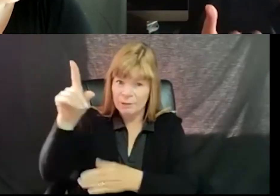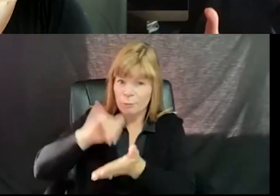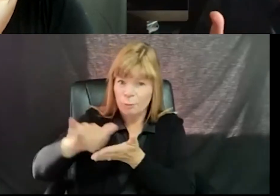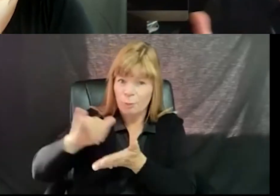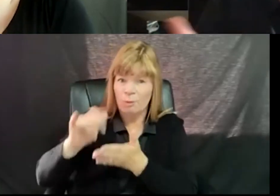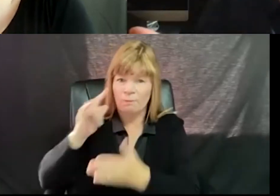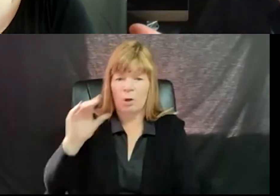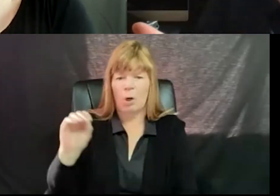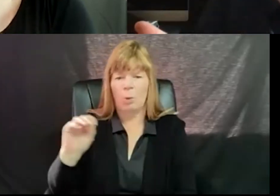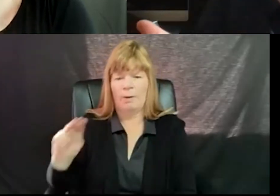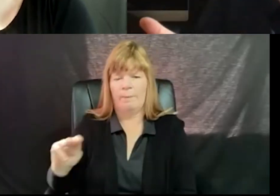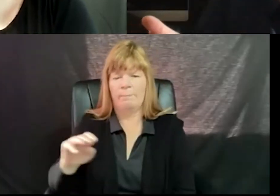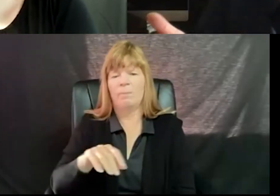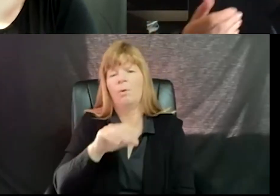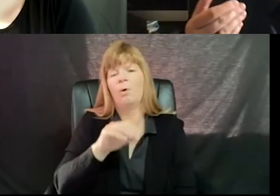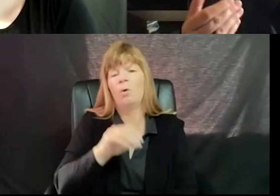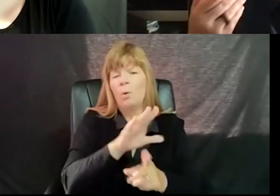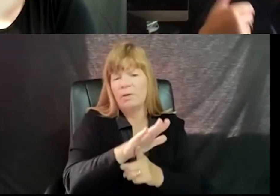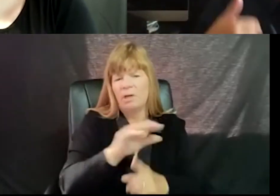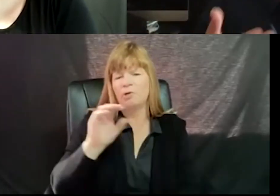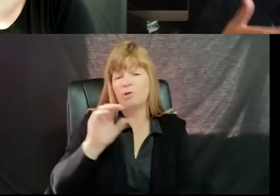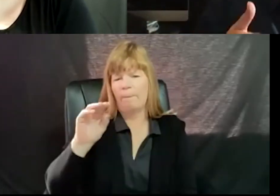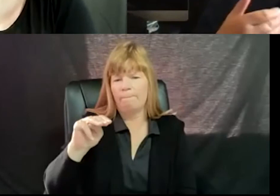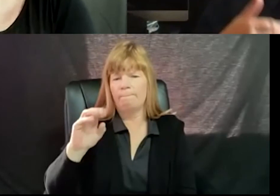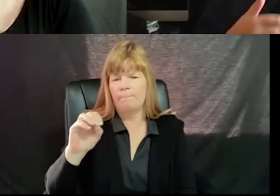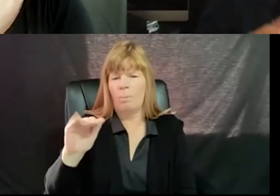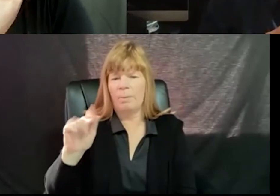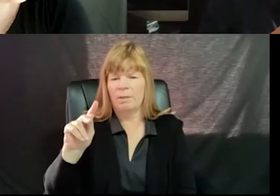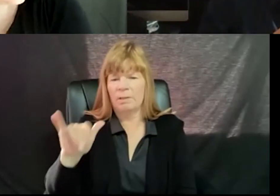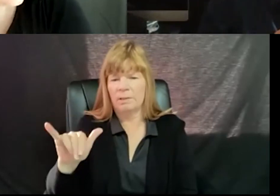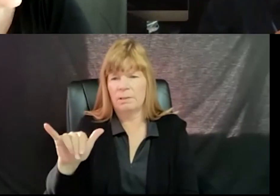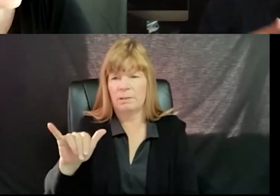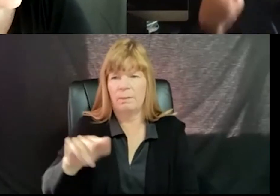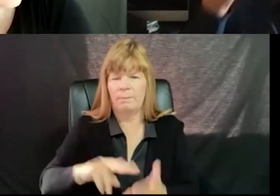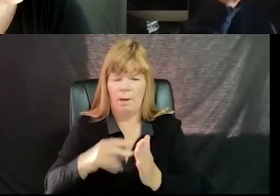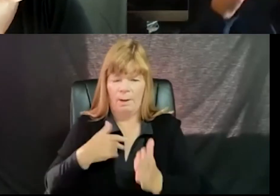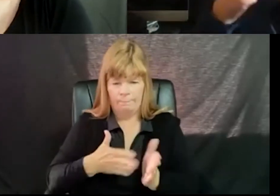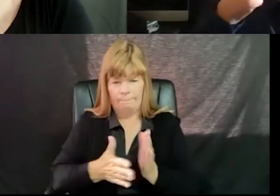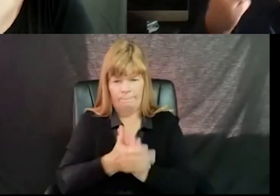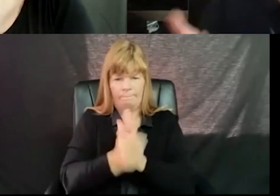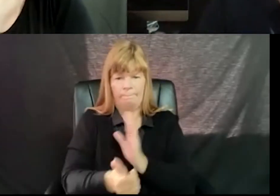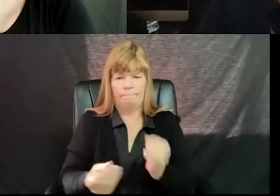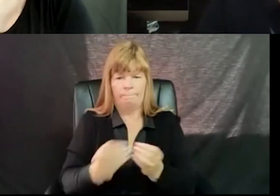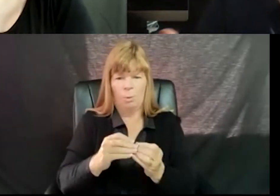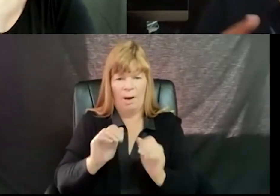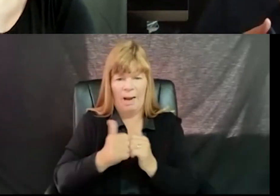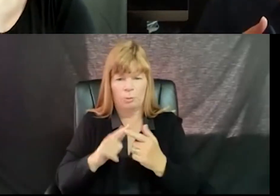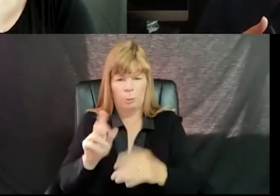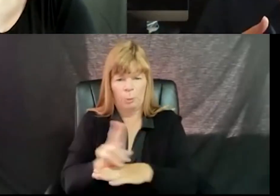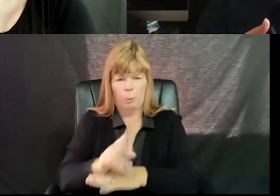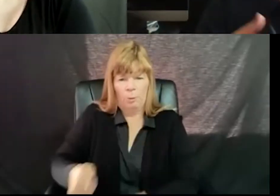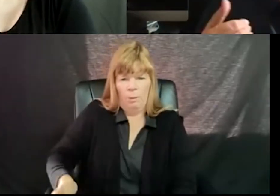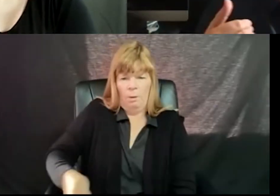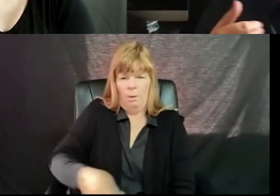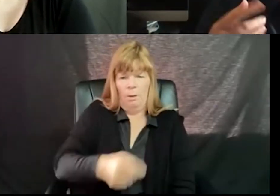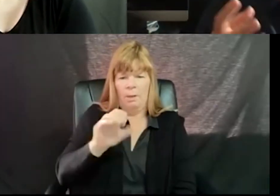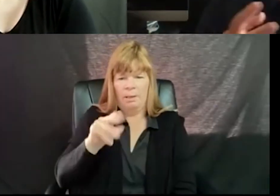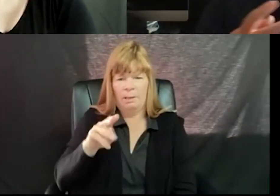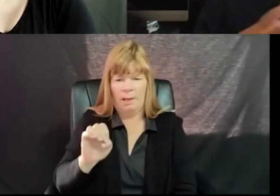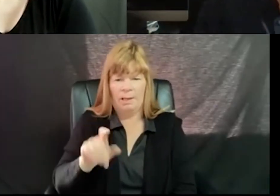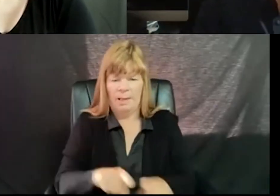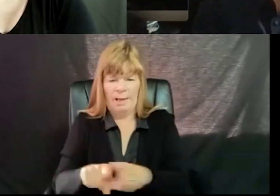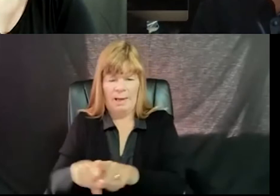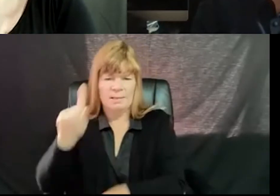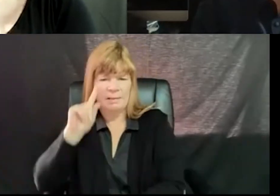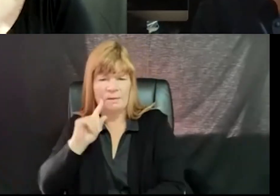O&M, orientation mobility. I learned to be a better cane user as a deafblind individual rather than just